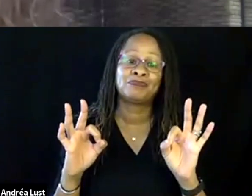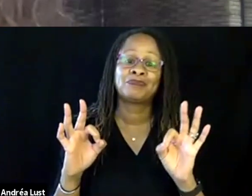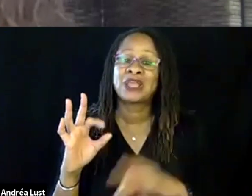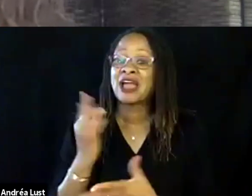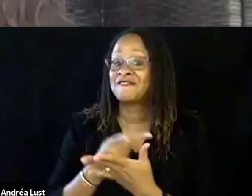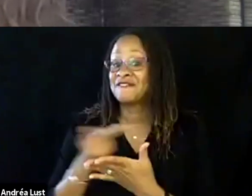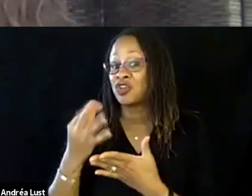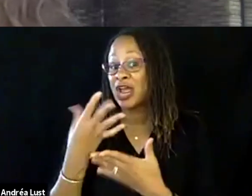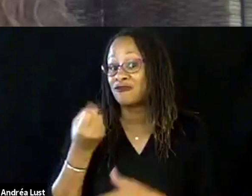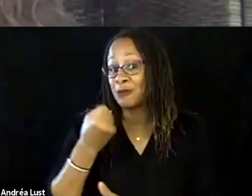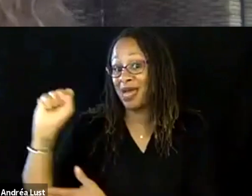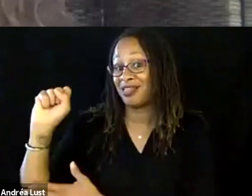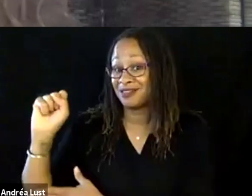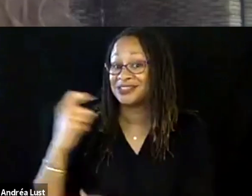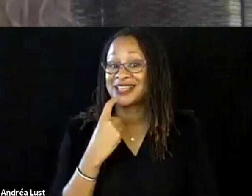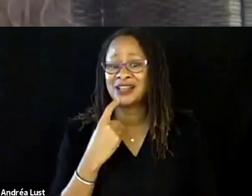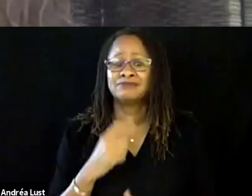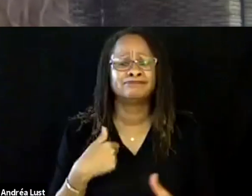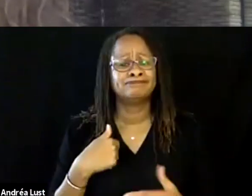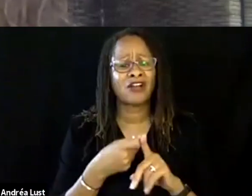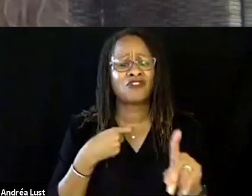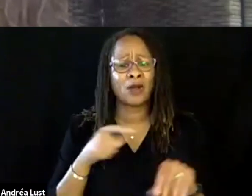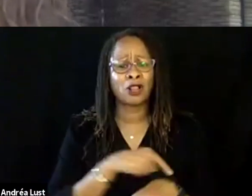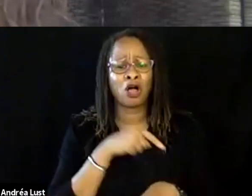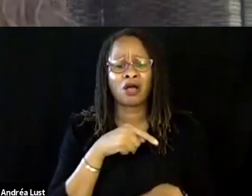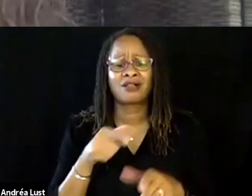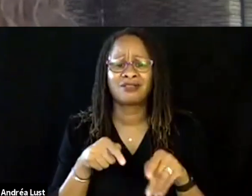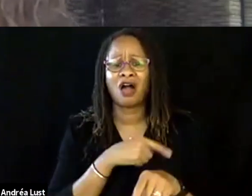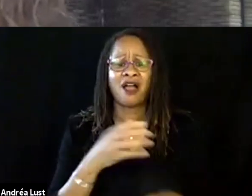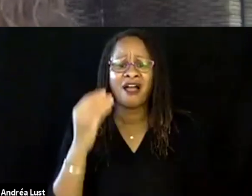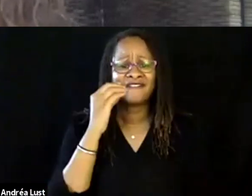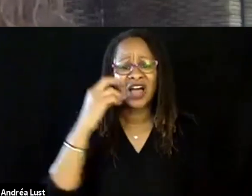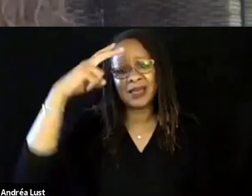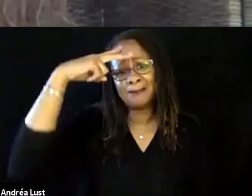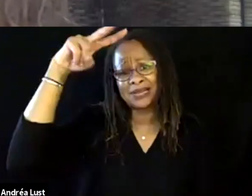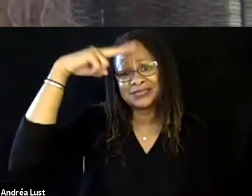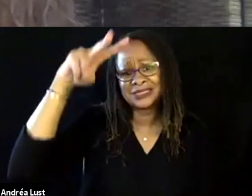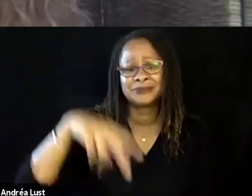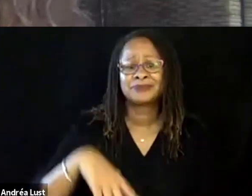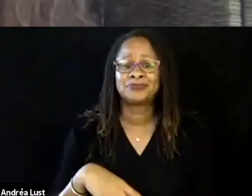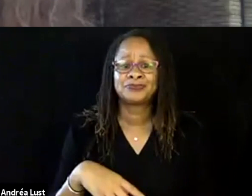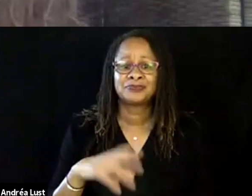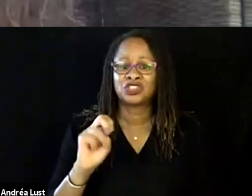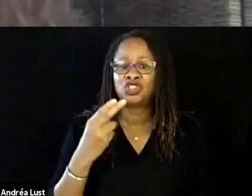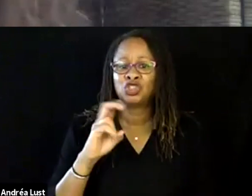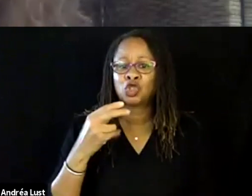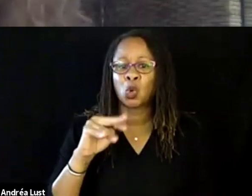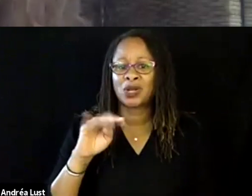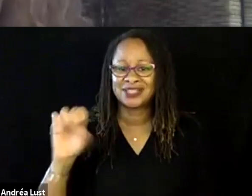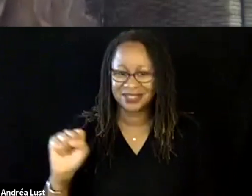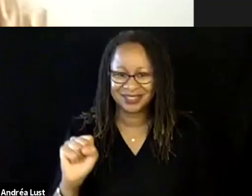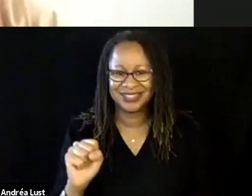Failure, and Rebellion, you said, you know, I come from a long line of fat Mexican chichones. I know I didn't say